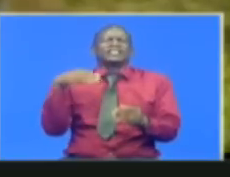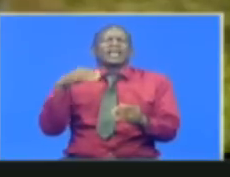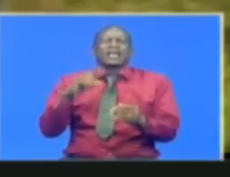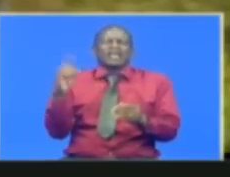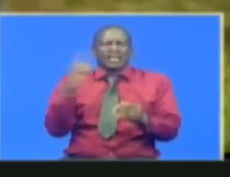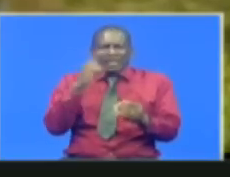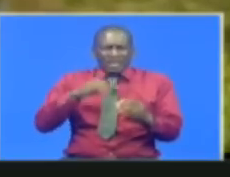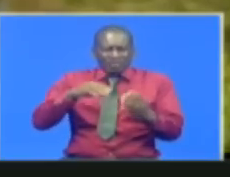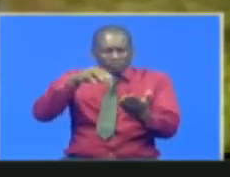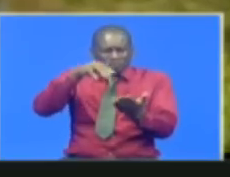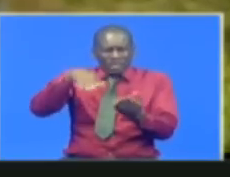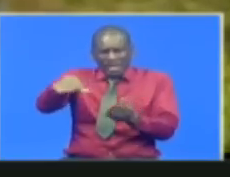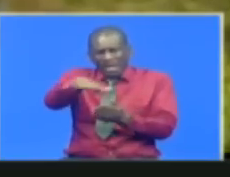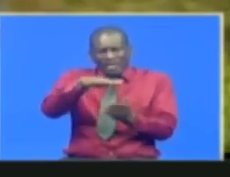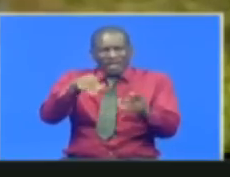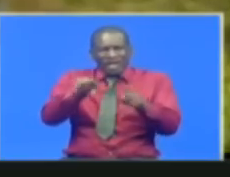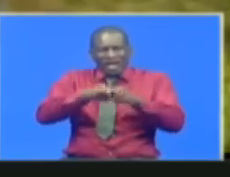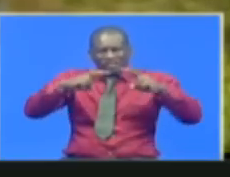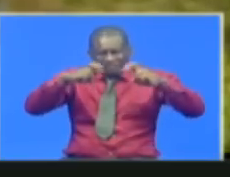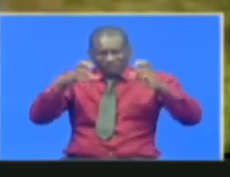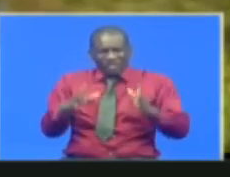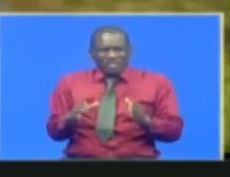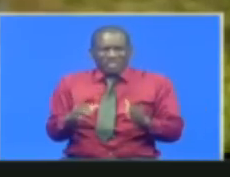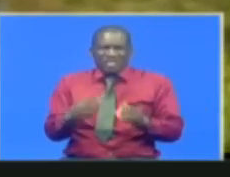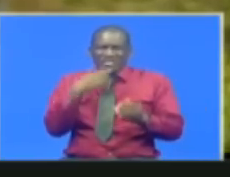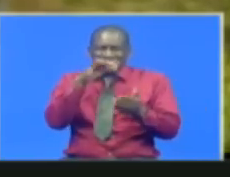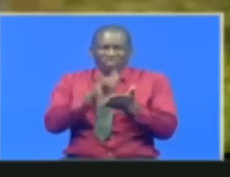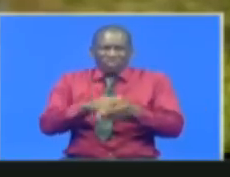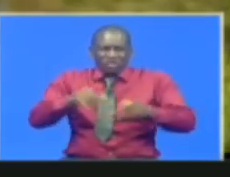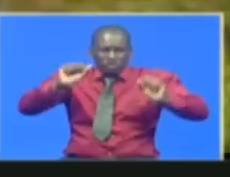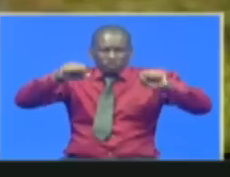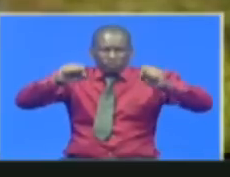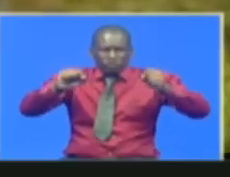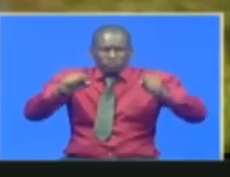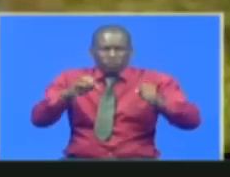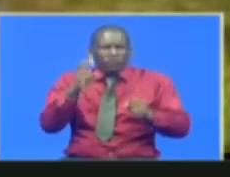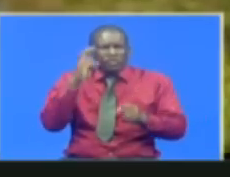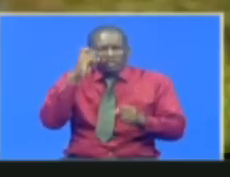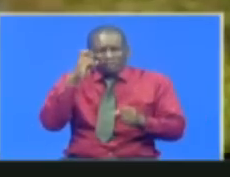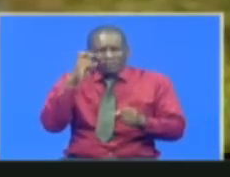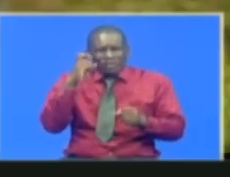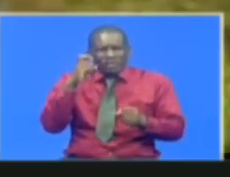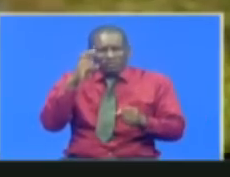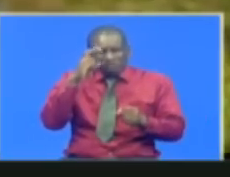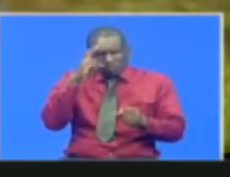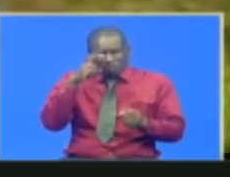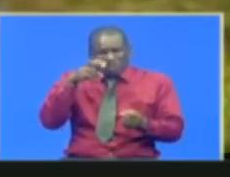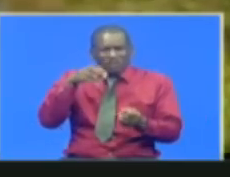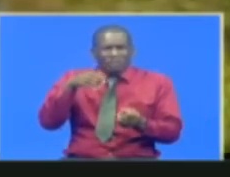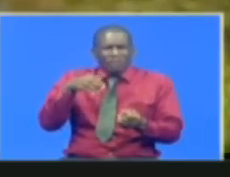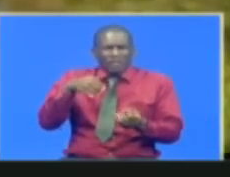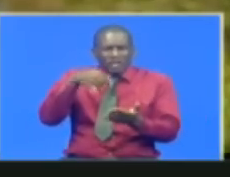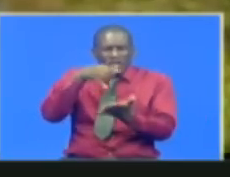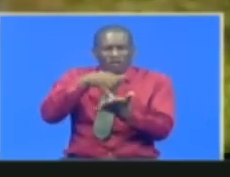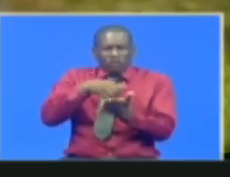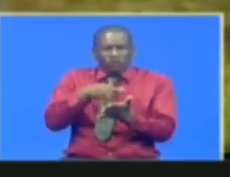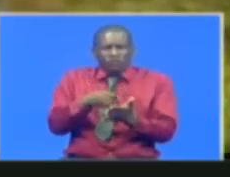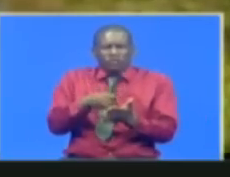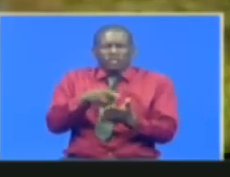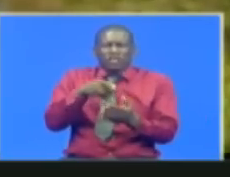as investigators not ruling out possibility of the suspects involved belonging to a wider